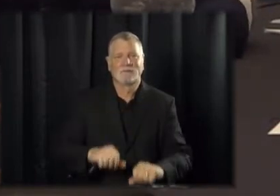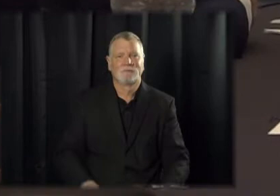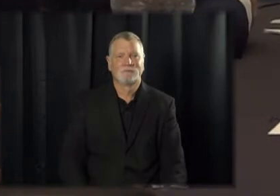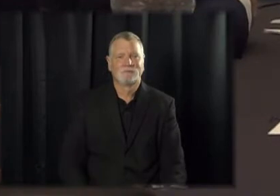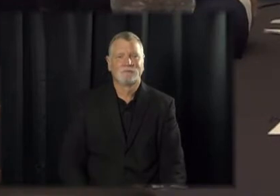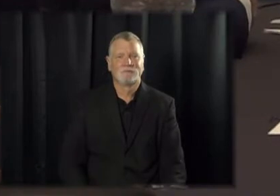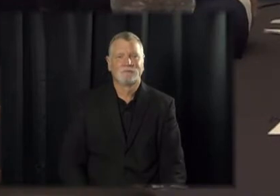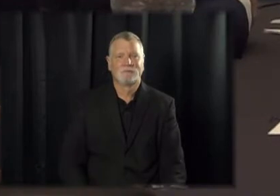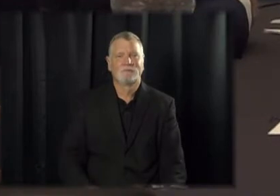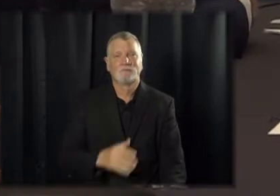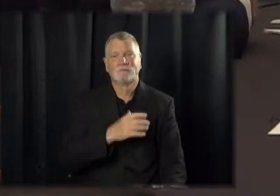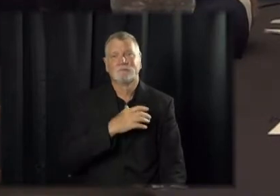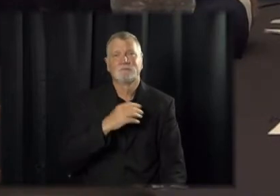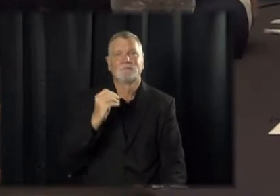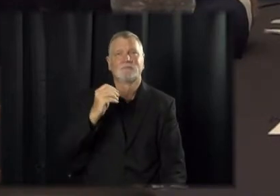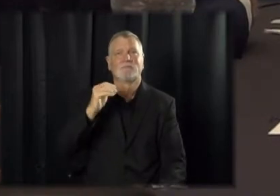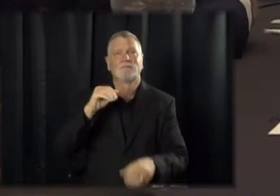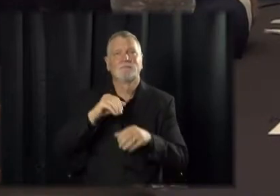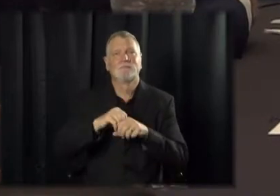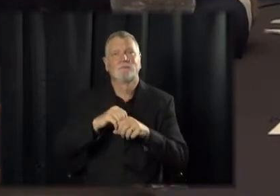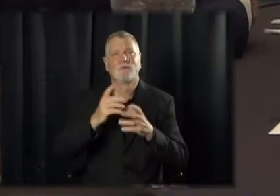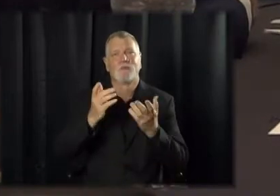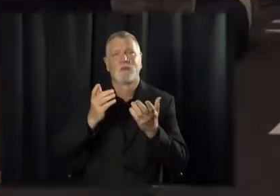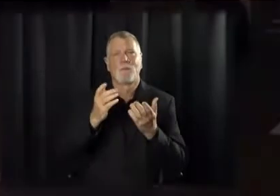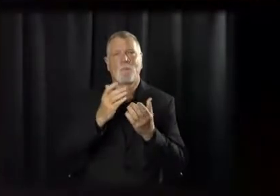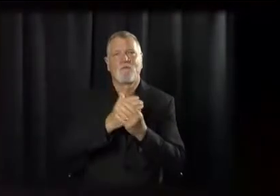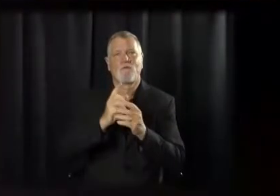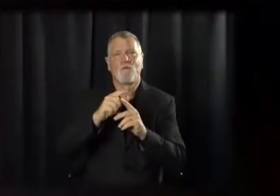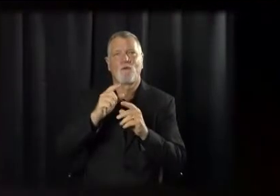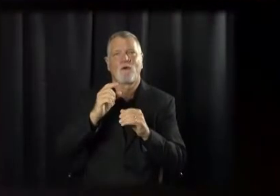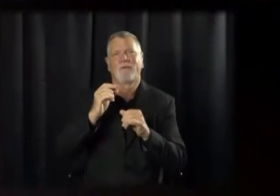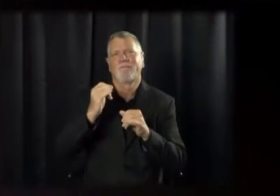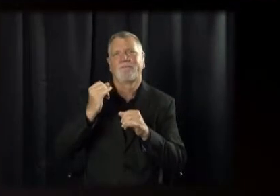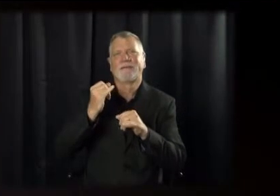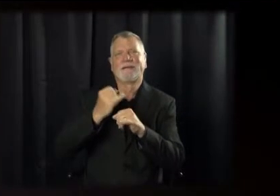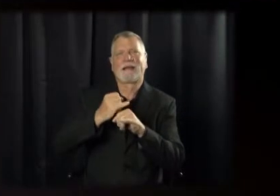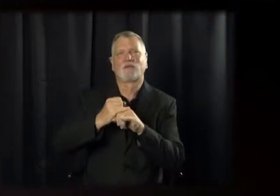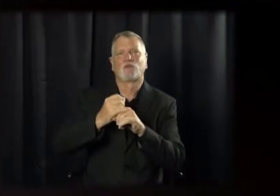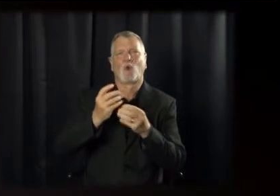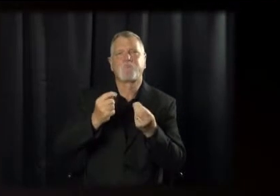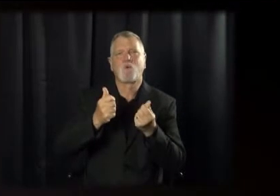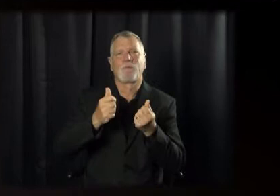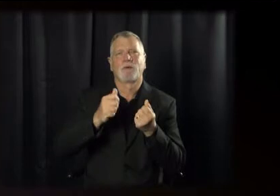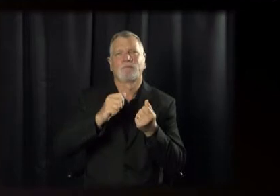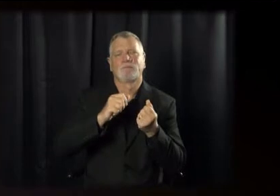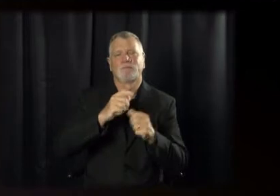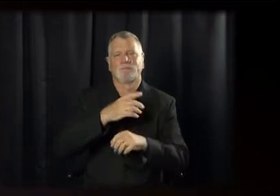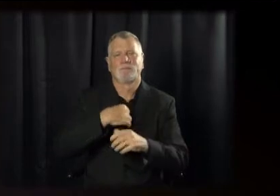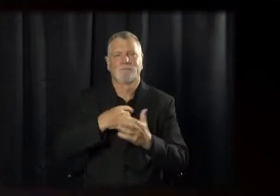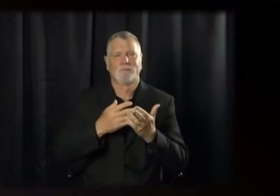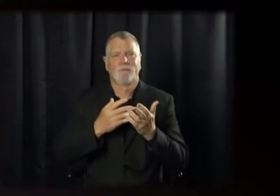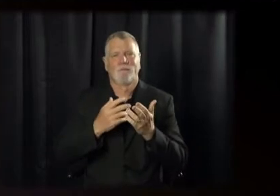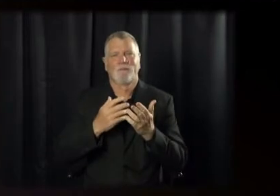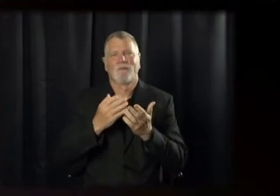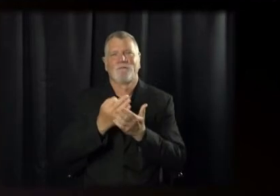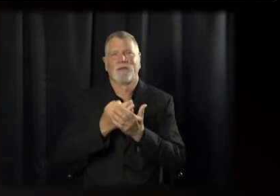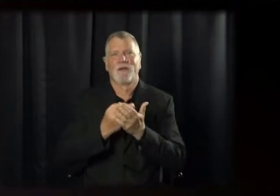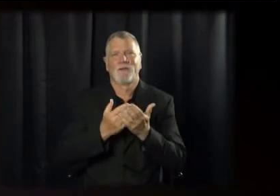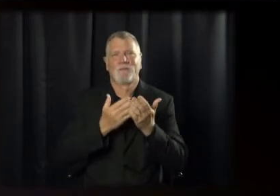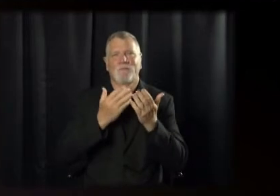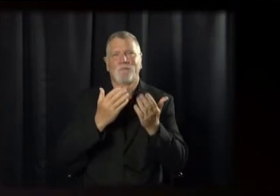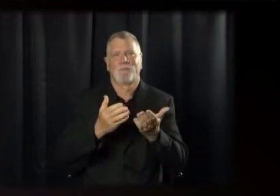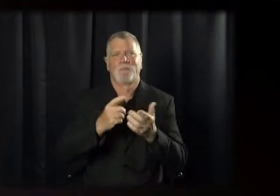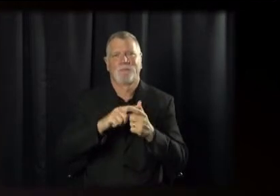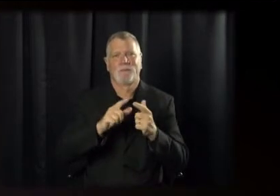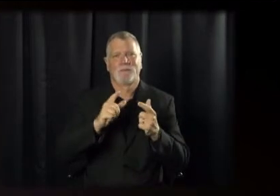the largest portfolio of industrial properties. The fiscal plan recommends the following measures